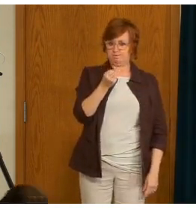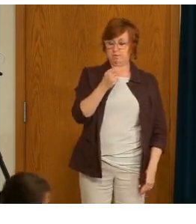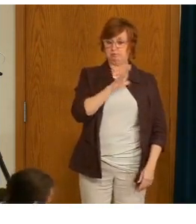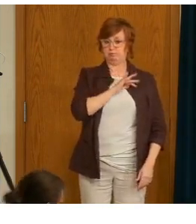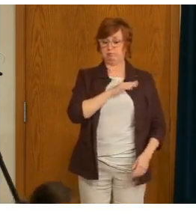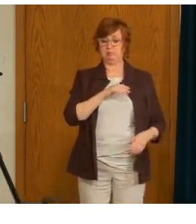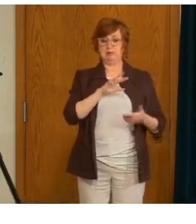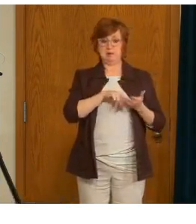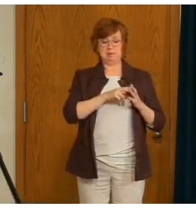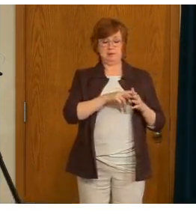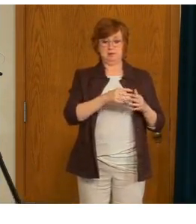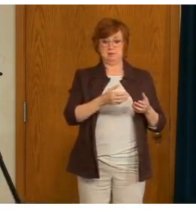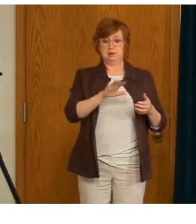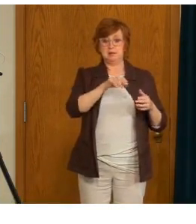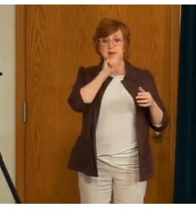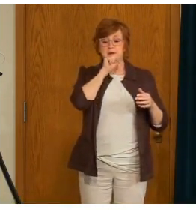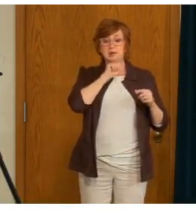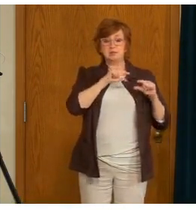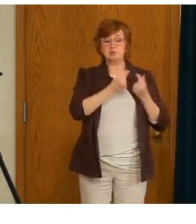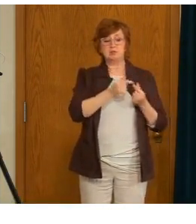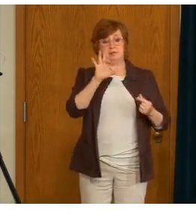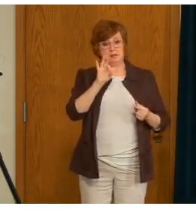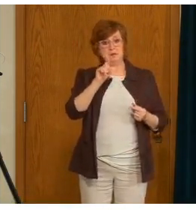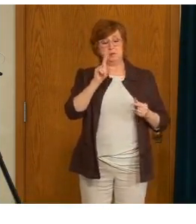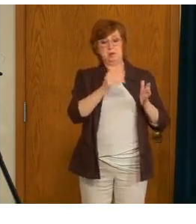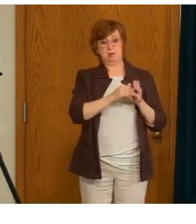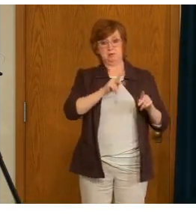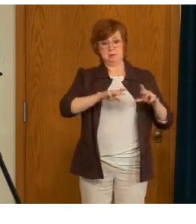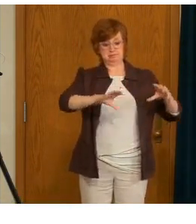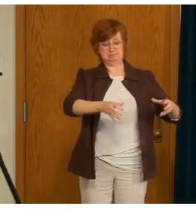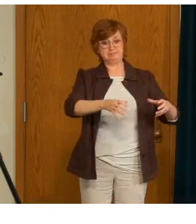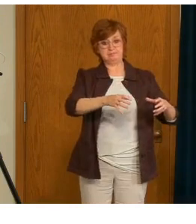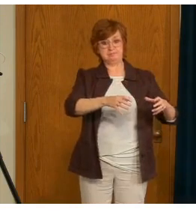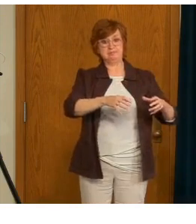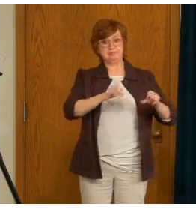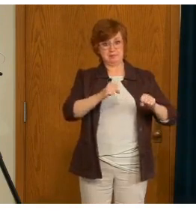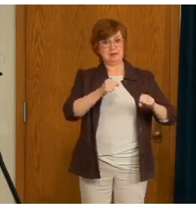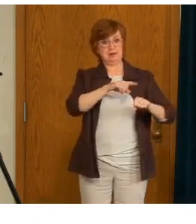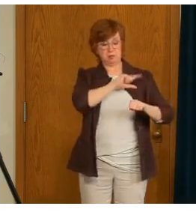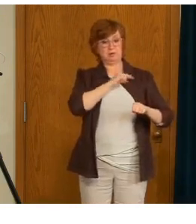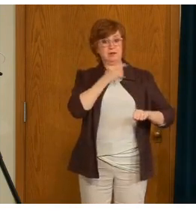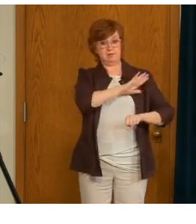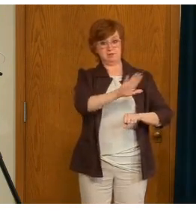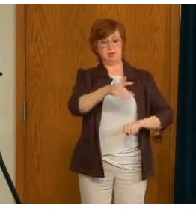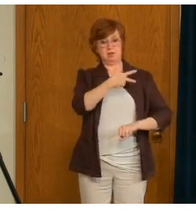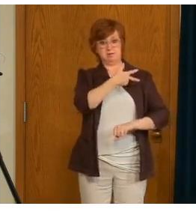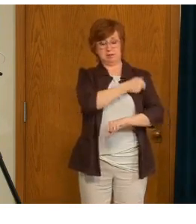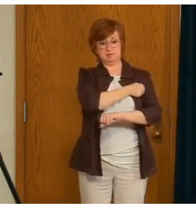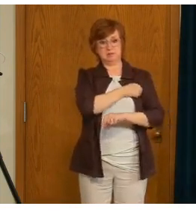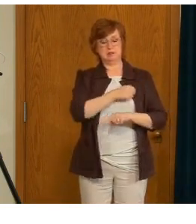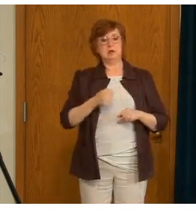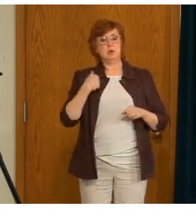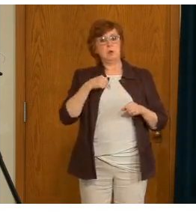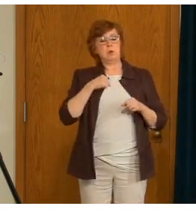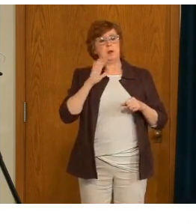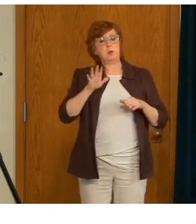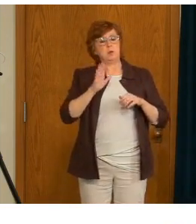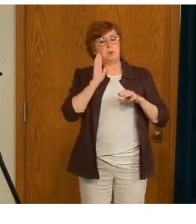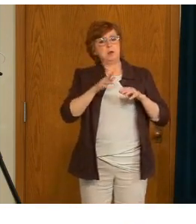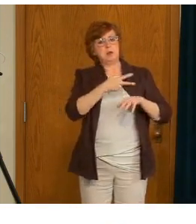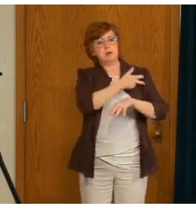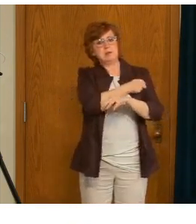91,000 young people in our province can now be vaccinated. We plan to offer vaccines in the schools before the end of the school